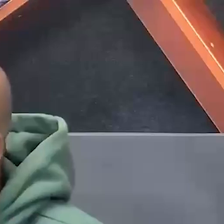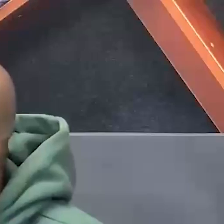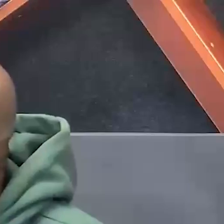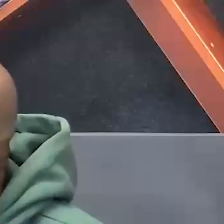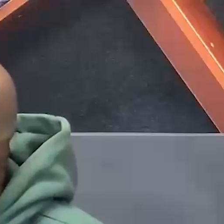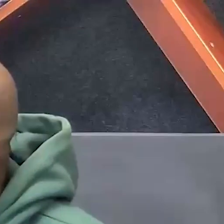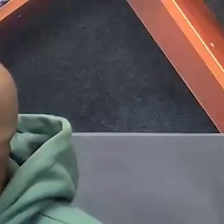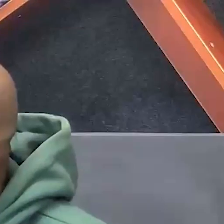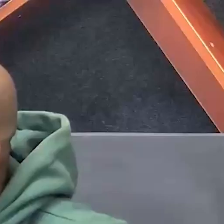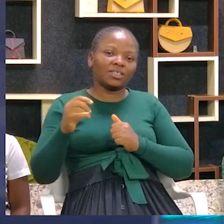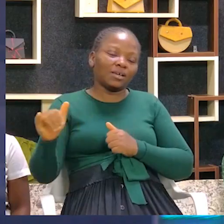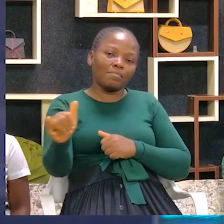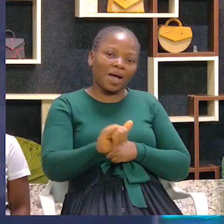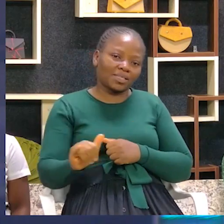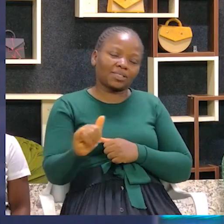This one now, talk now, do.